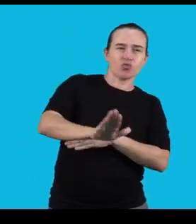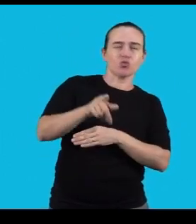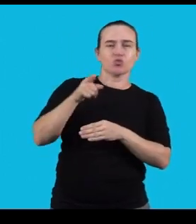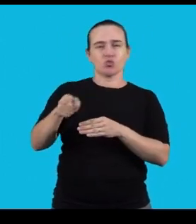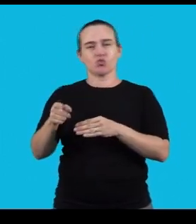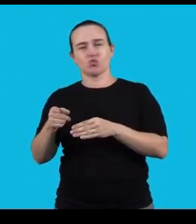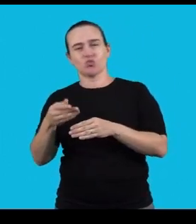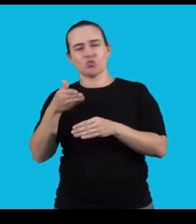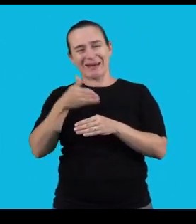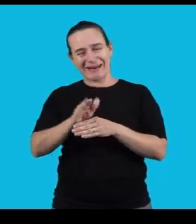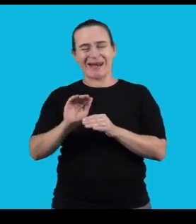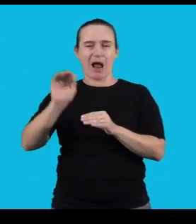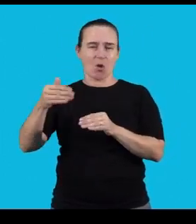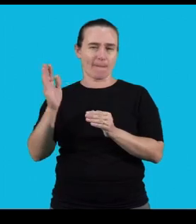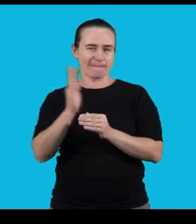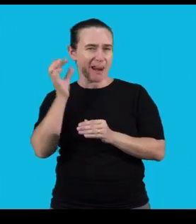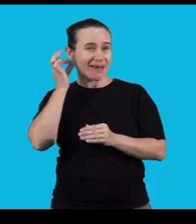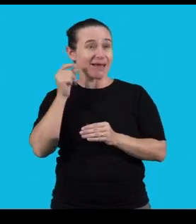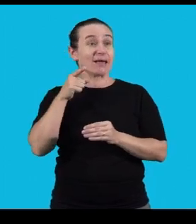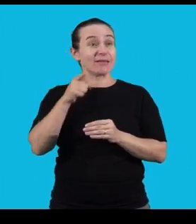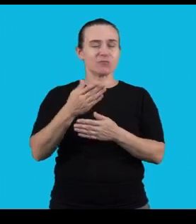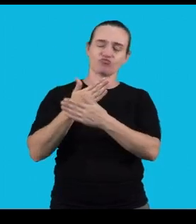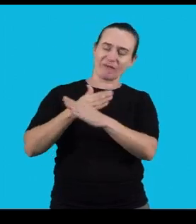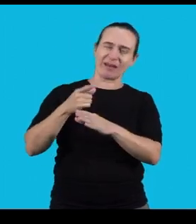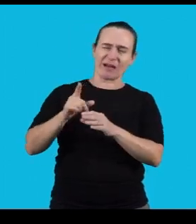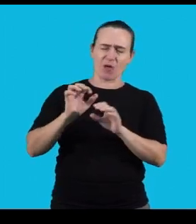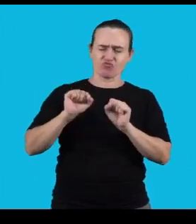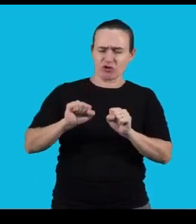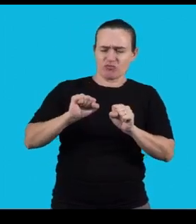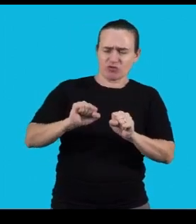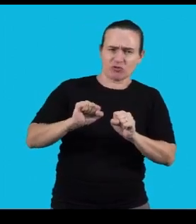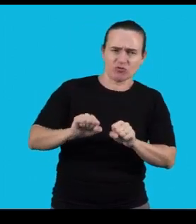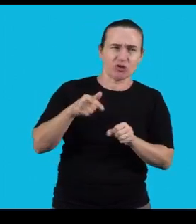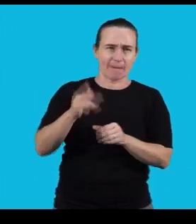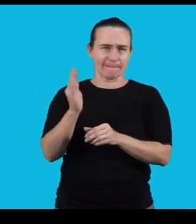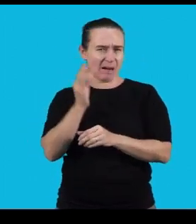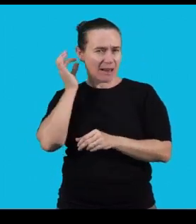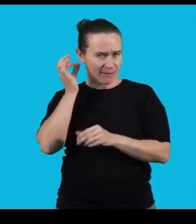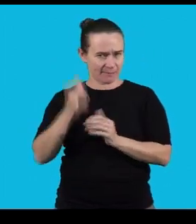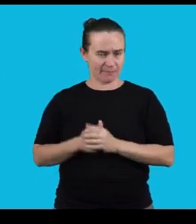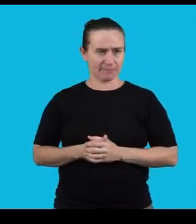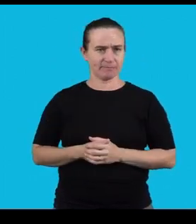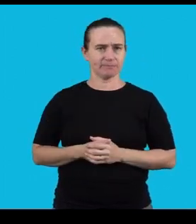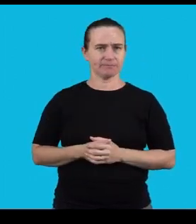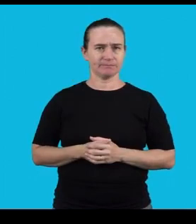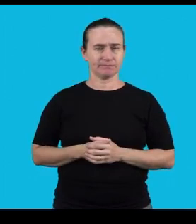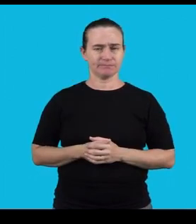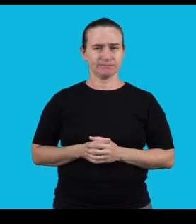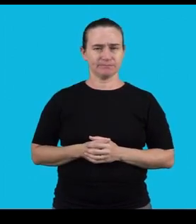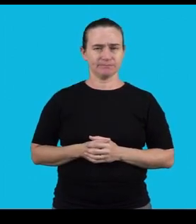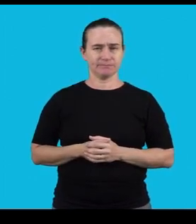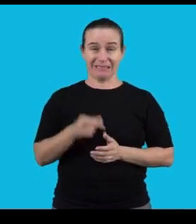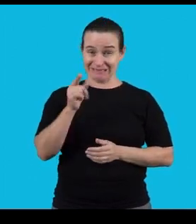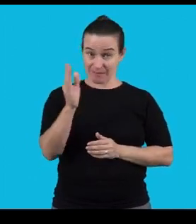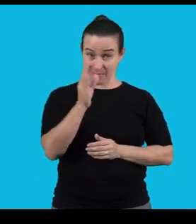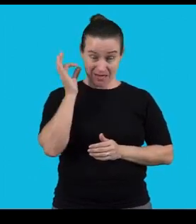ear. This prevents pressure build up in the middle ear. This is the middle ear. We're talking about the